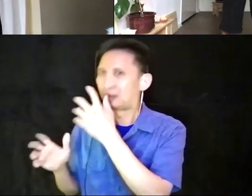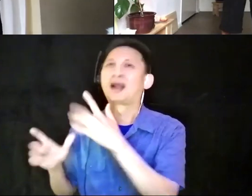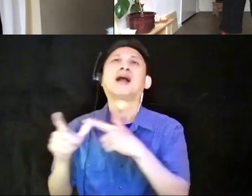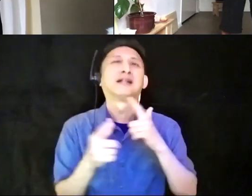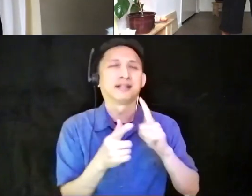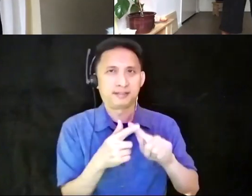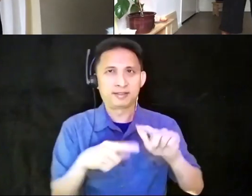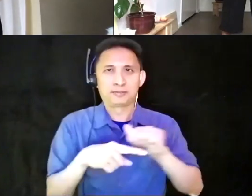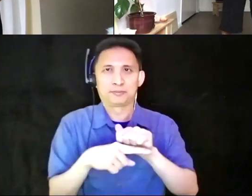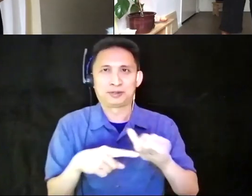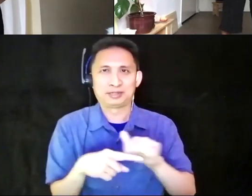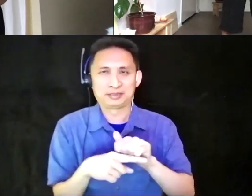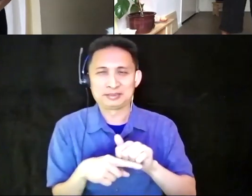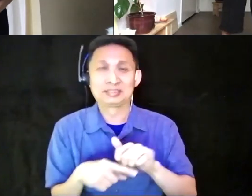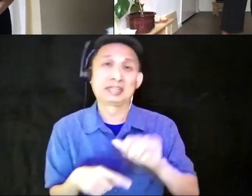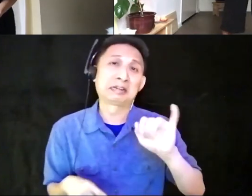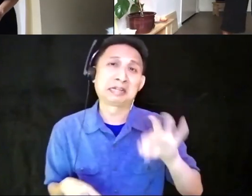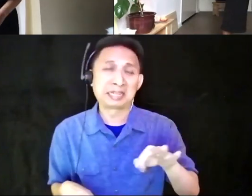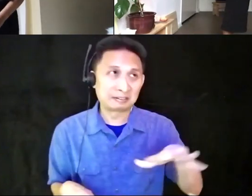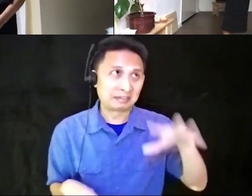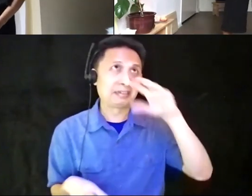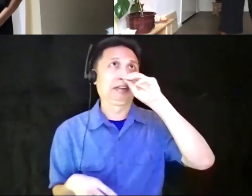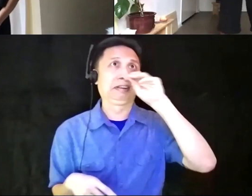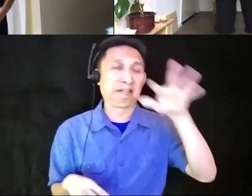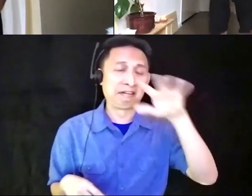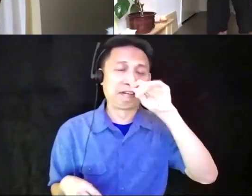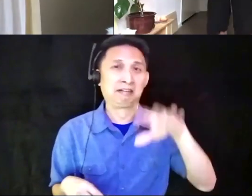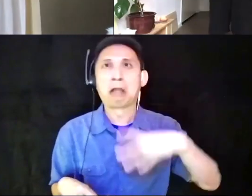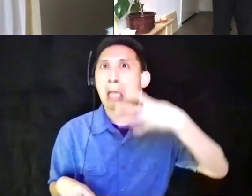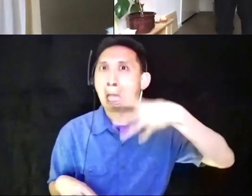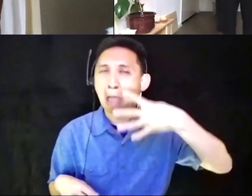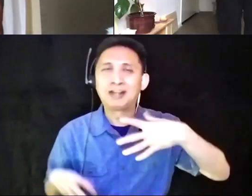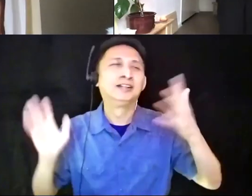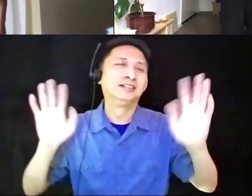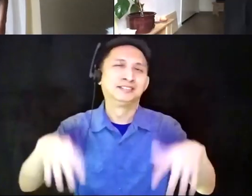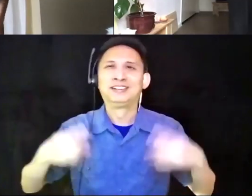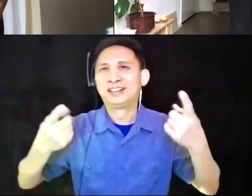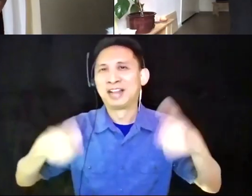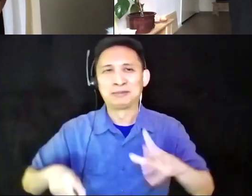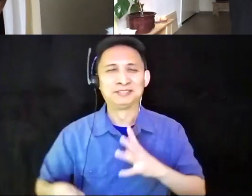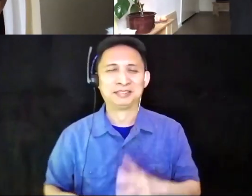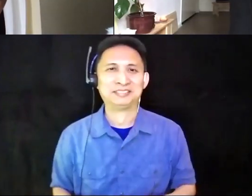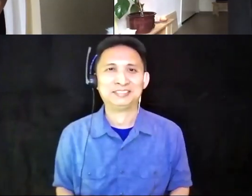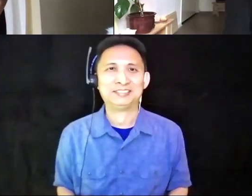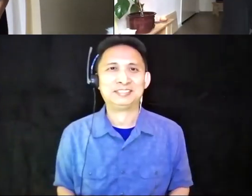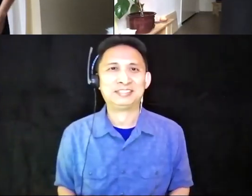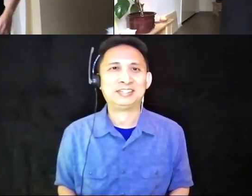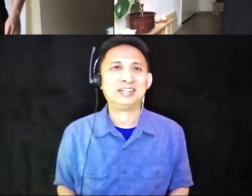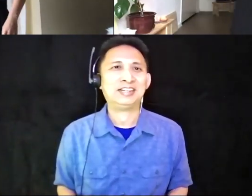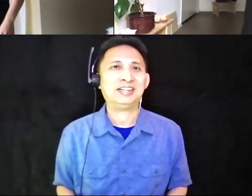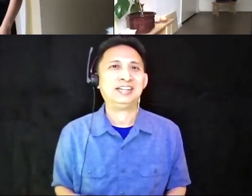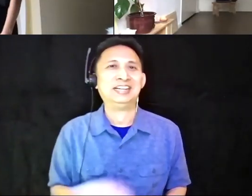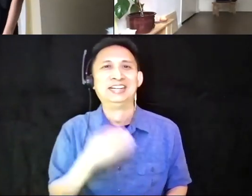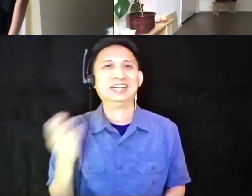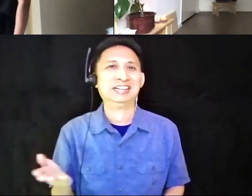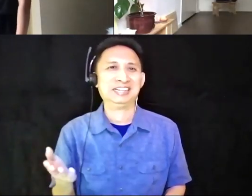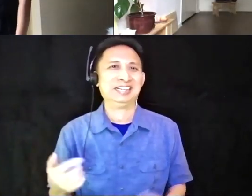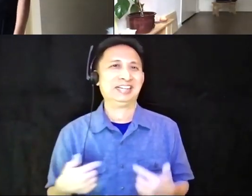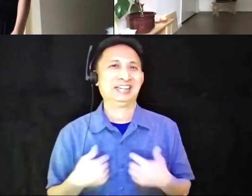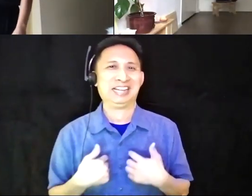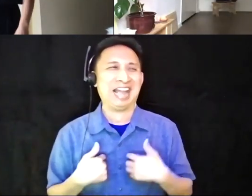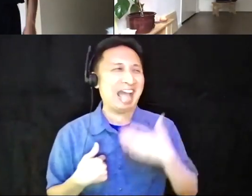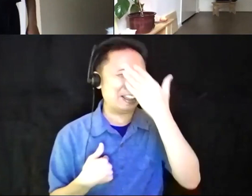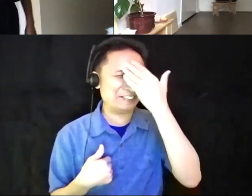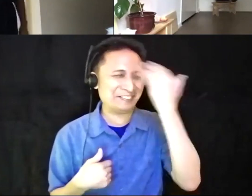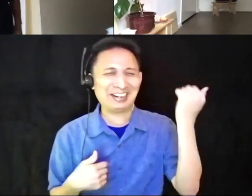But that's also okay if it does. Good idea. All right. I always forget tissues. I've been practicing for so long, I never can remember,